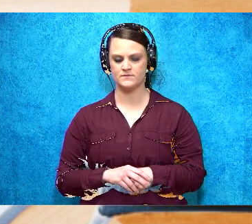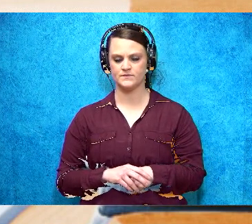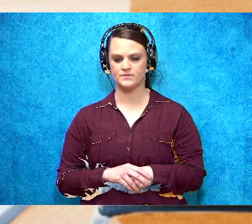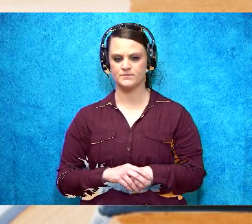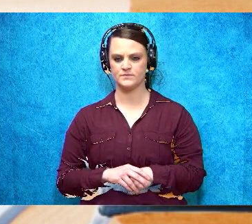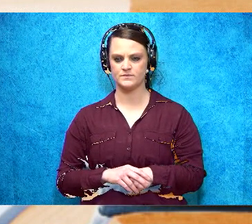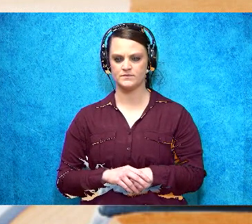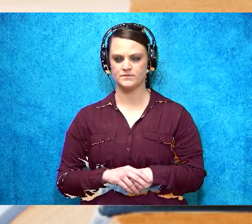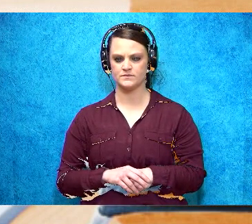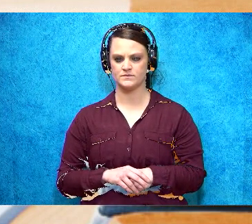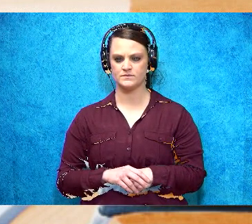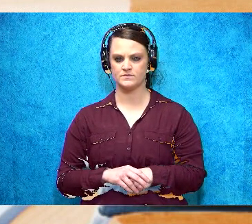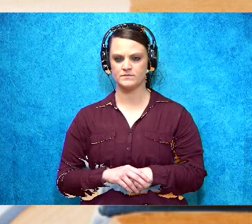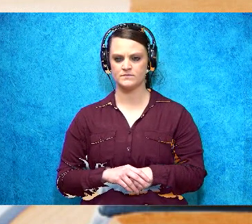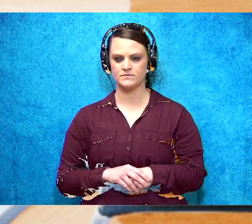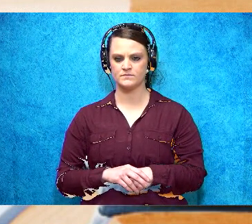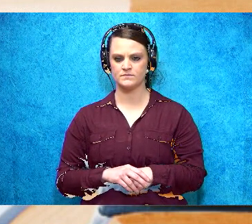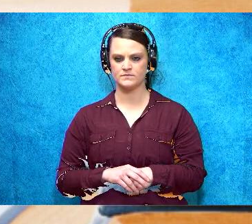Perhaps